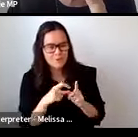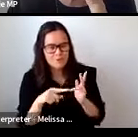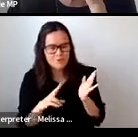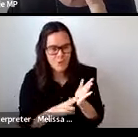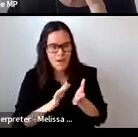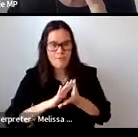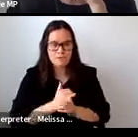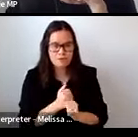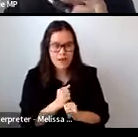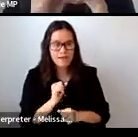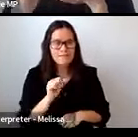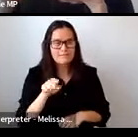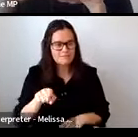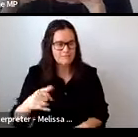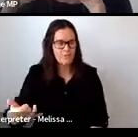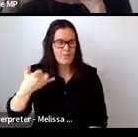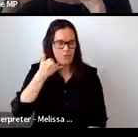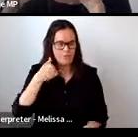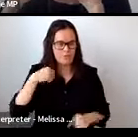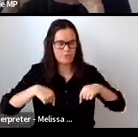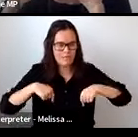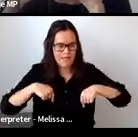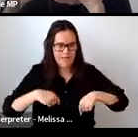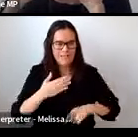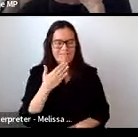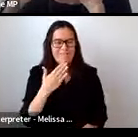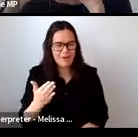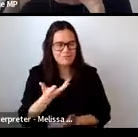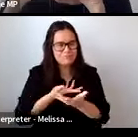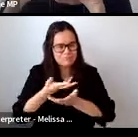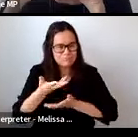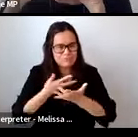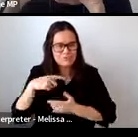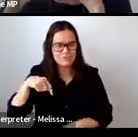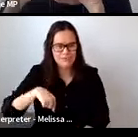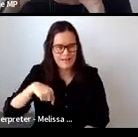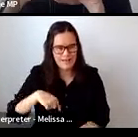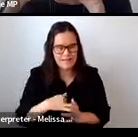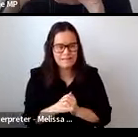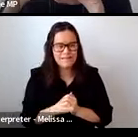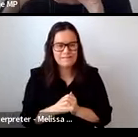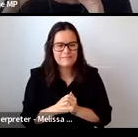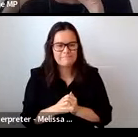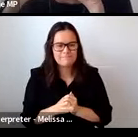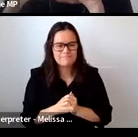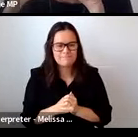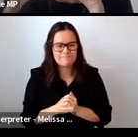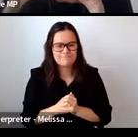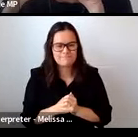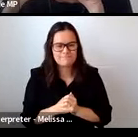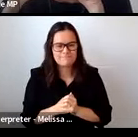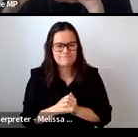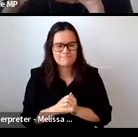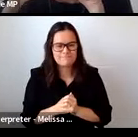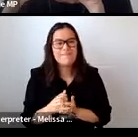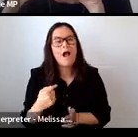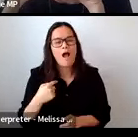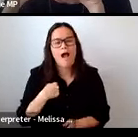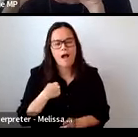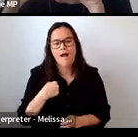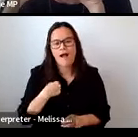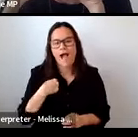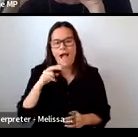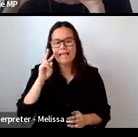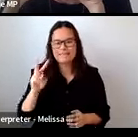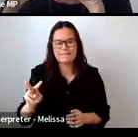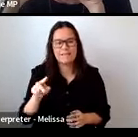appreciate you phoning in and having the conversation with us. It's I do see here that you have your speaking notes. I just don't